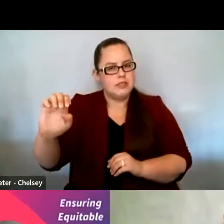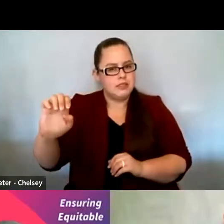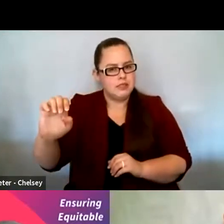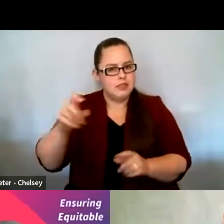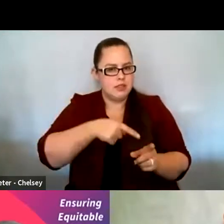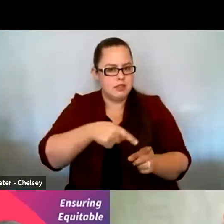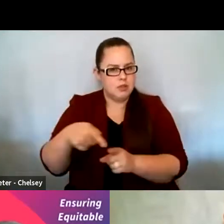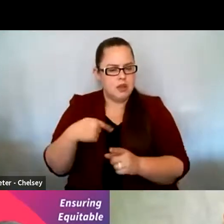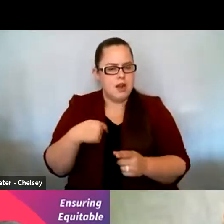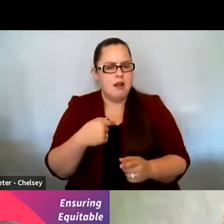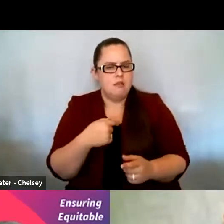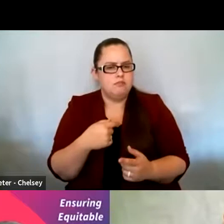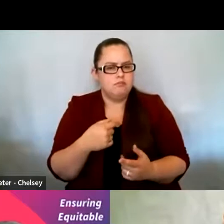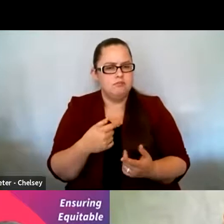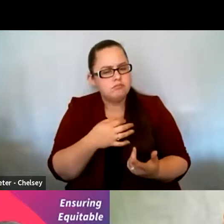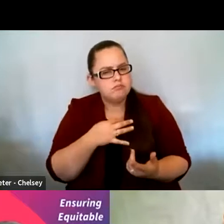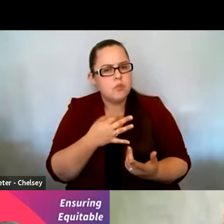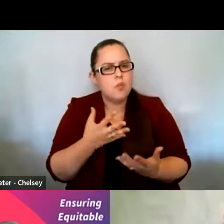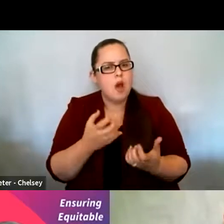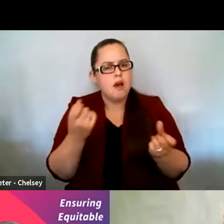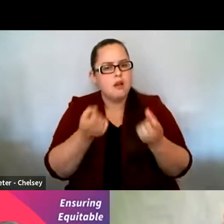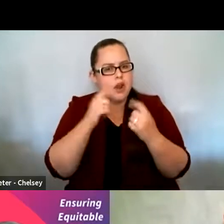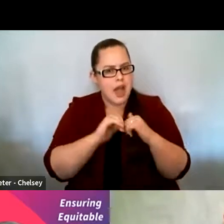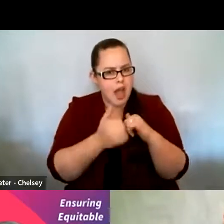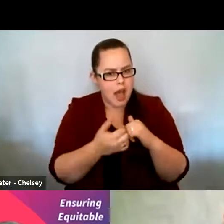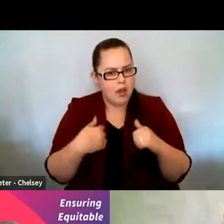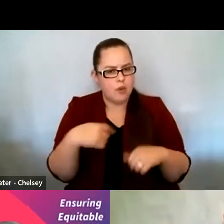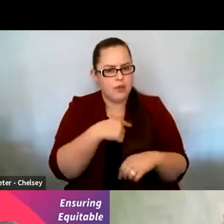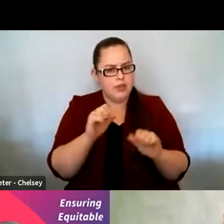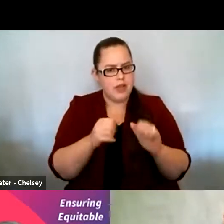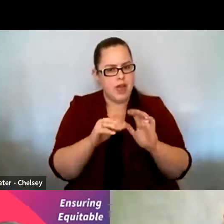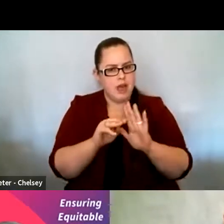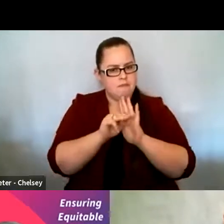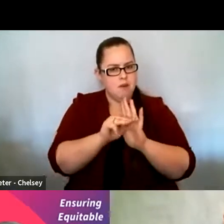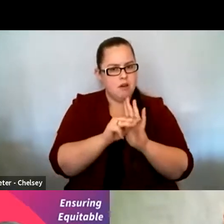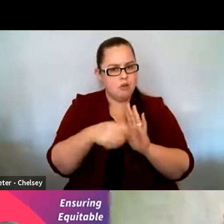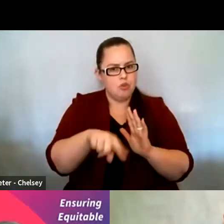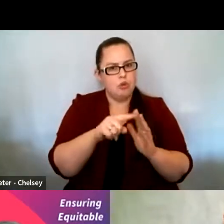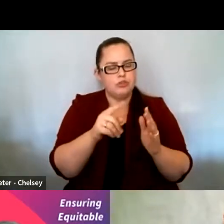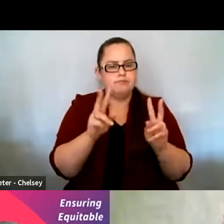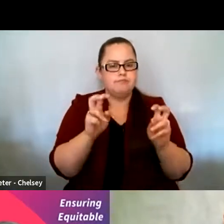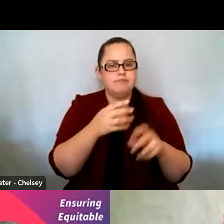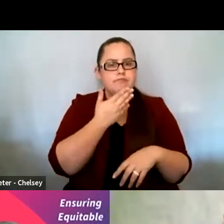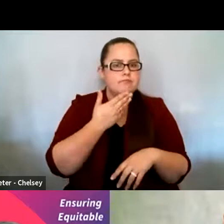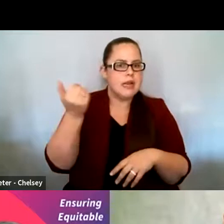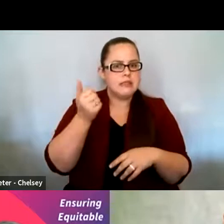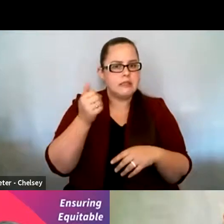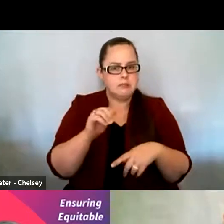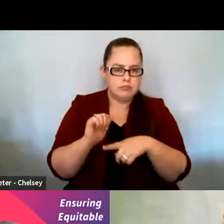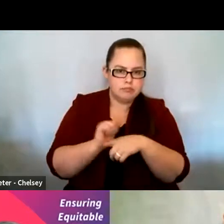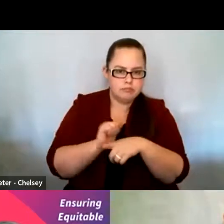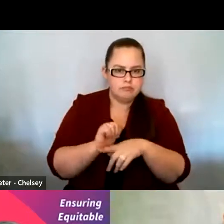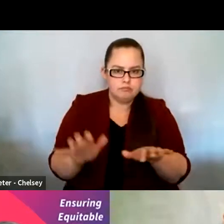in understanding how we can model some of those best practices and how we could